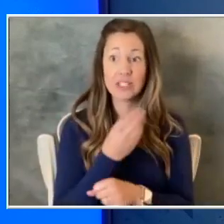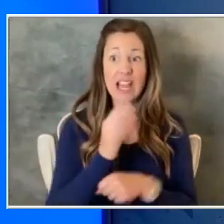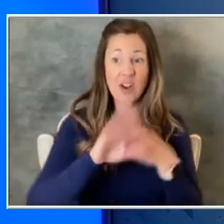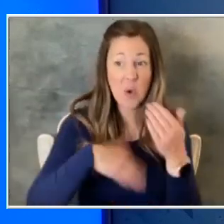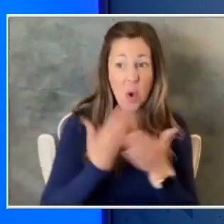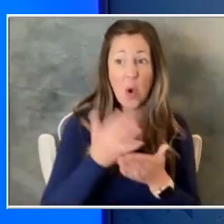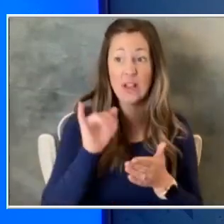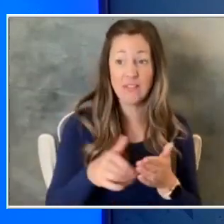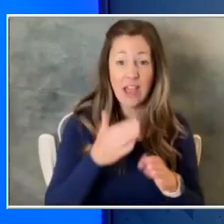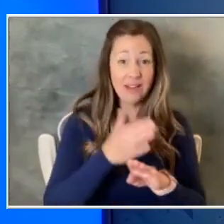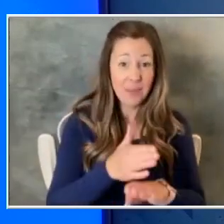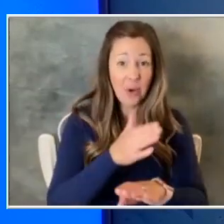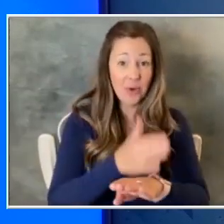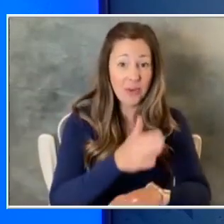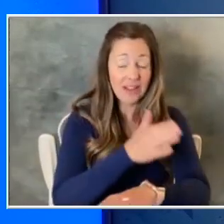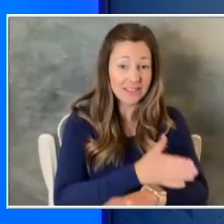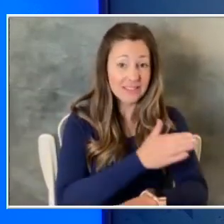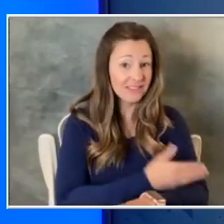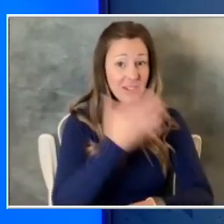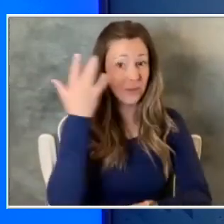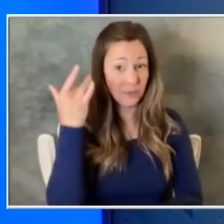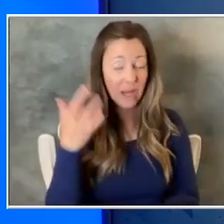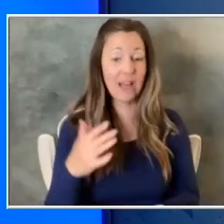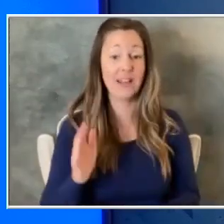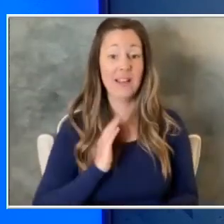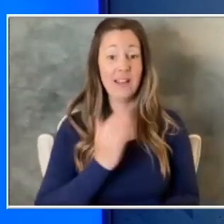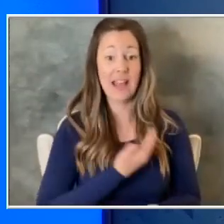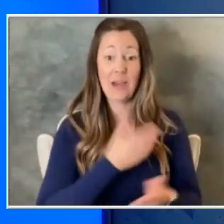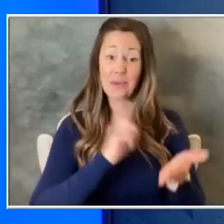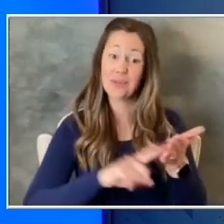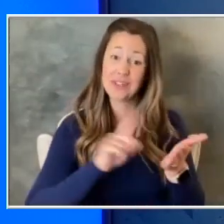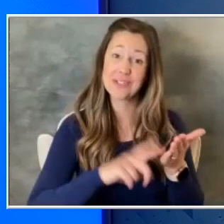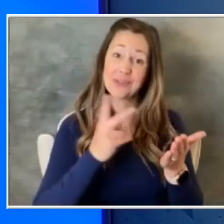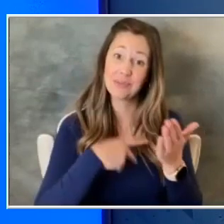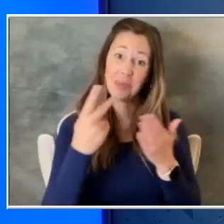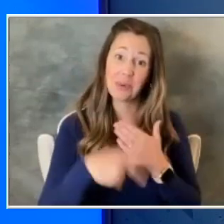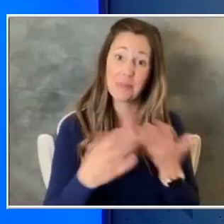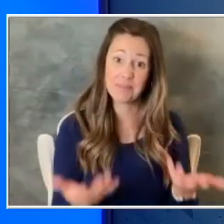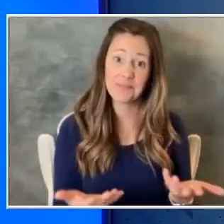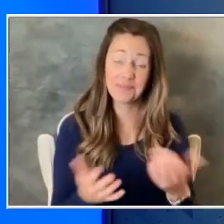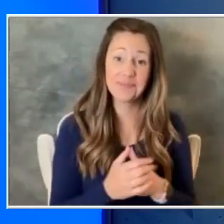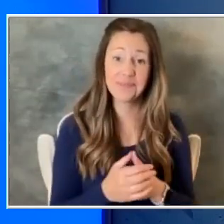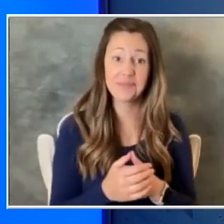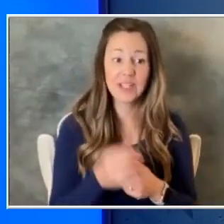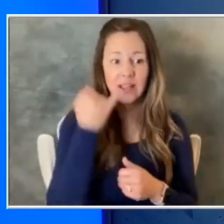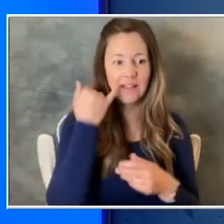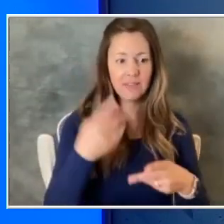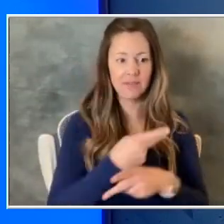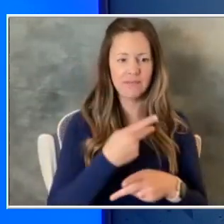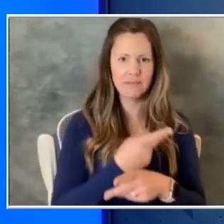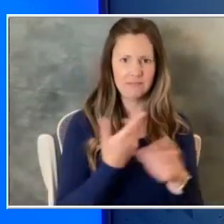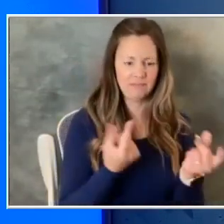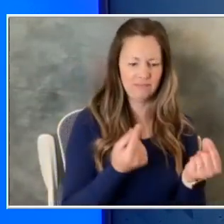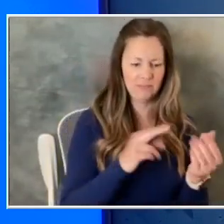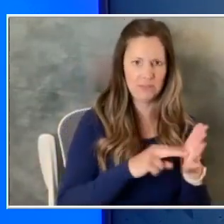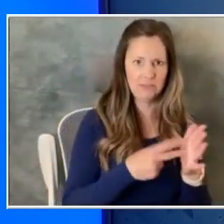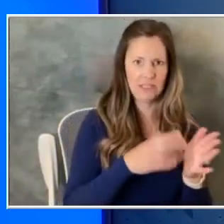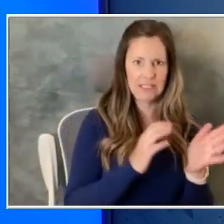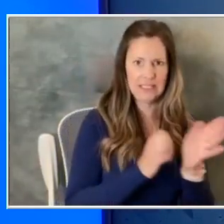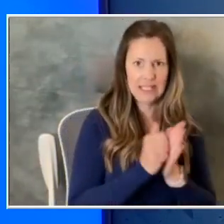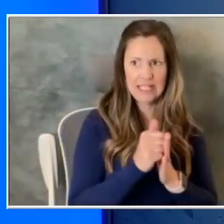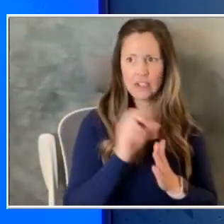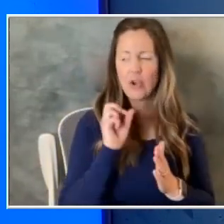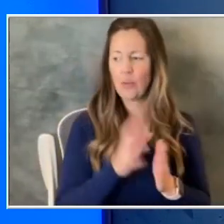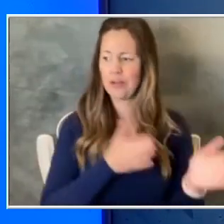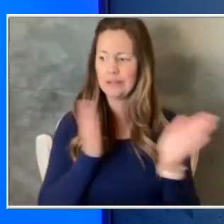progress has been due to our research program, whether it's finding out what cancer is or then